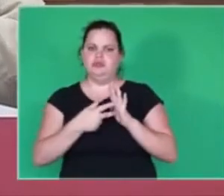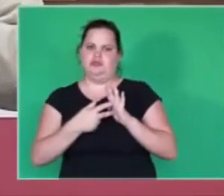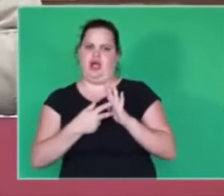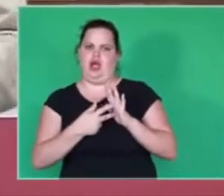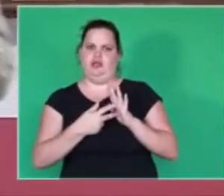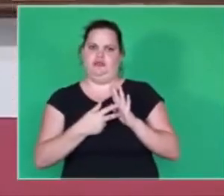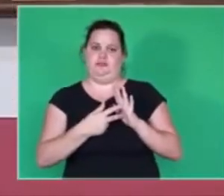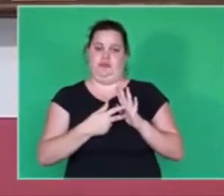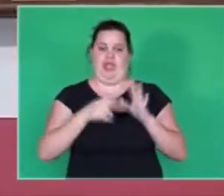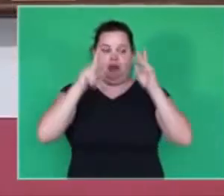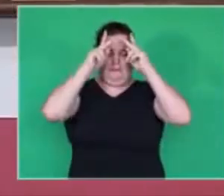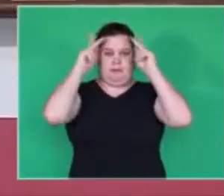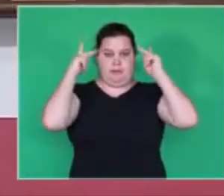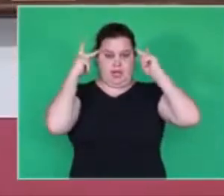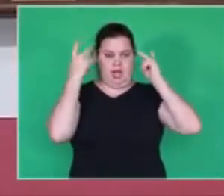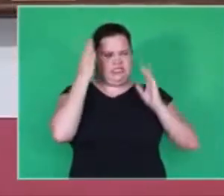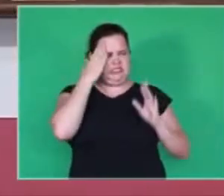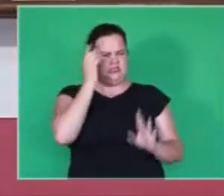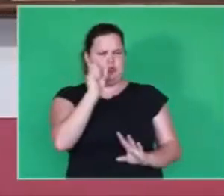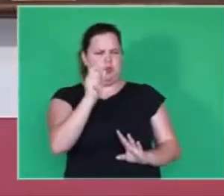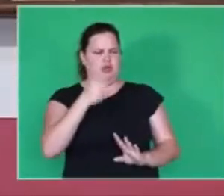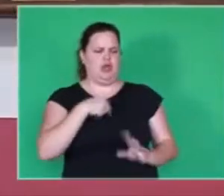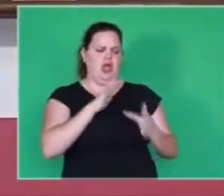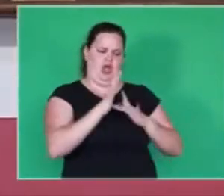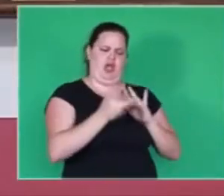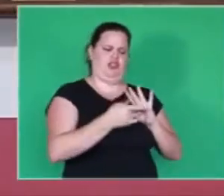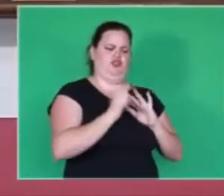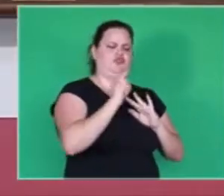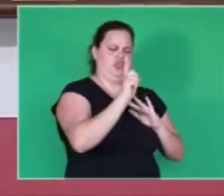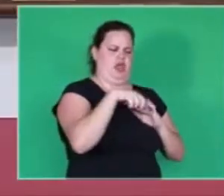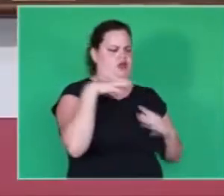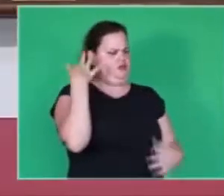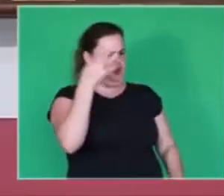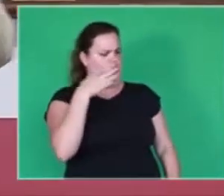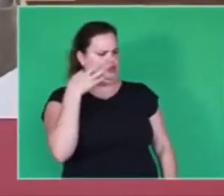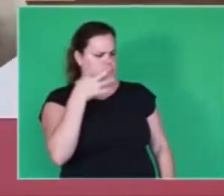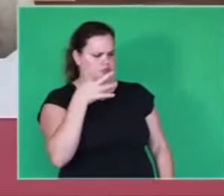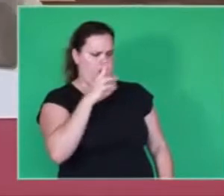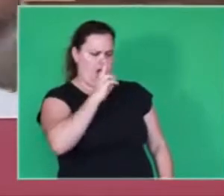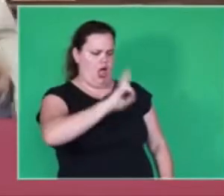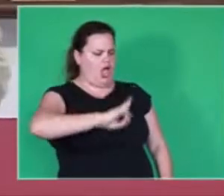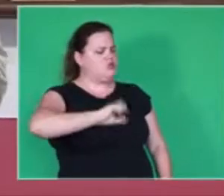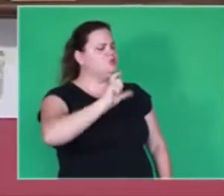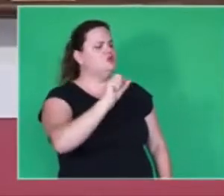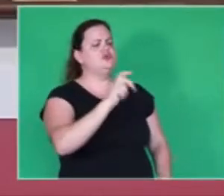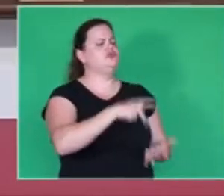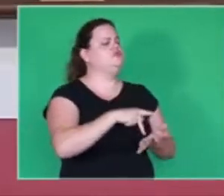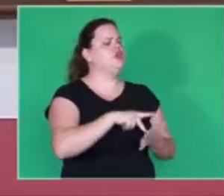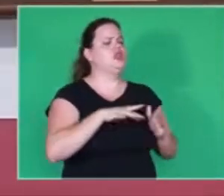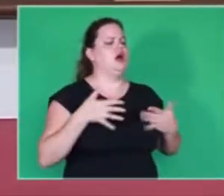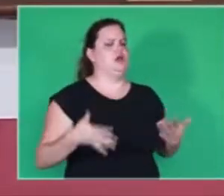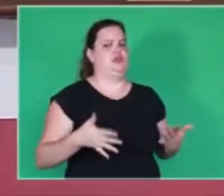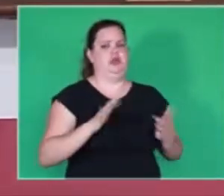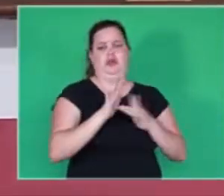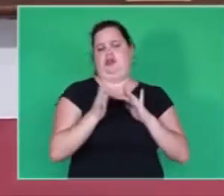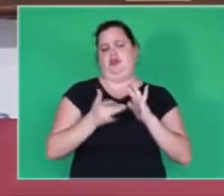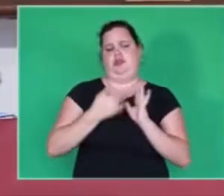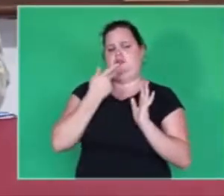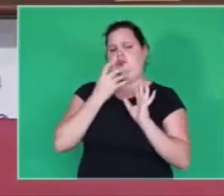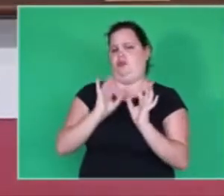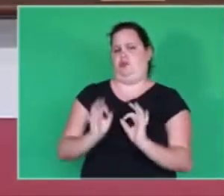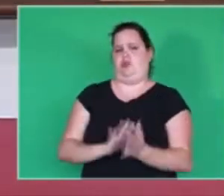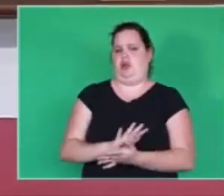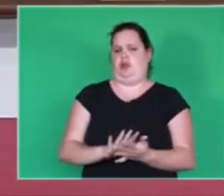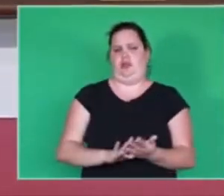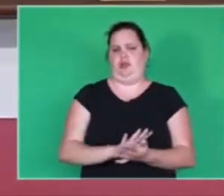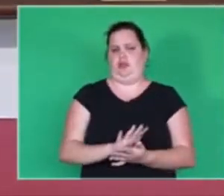And they understood that Jesus was a philosopher. Jesus, he said, did not answer him, because he had no reason